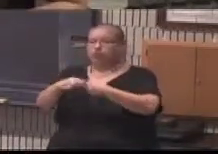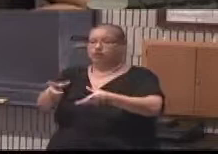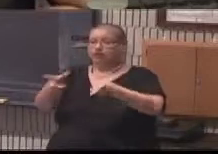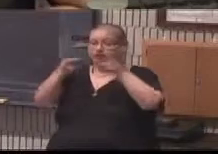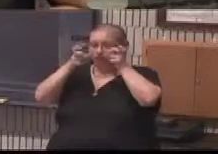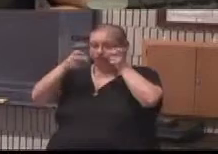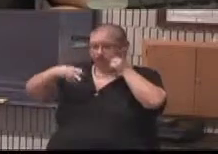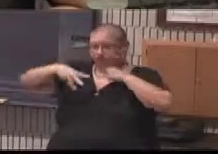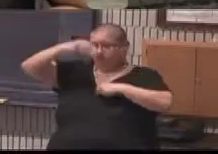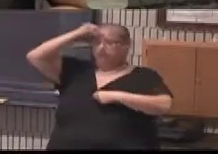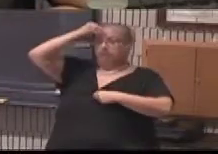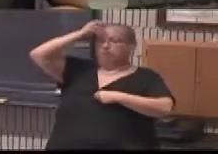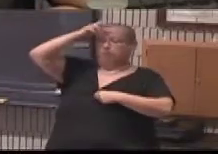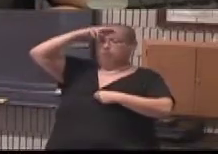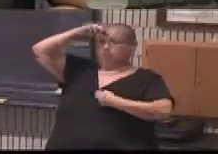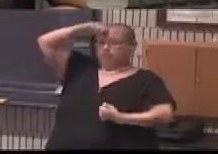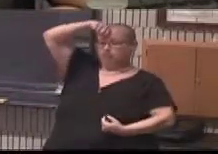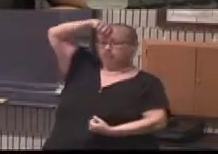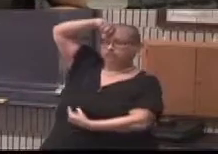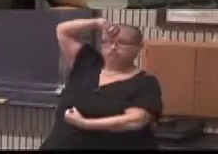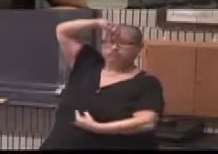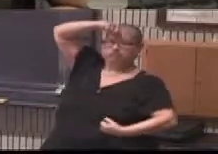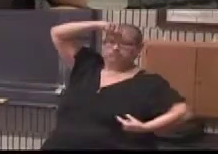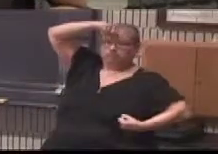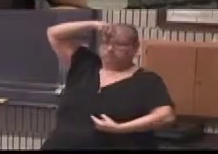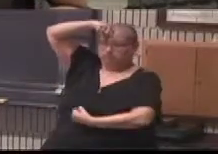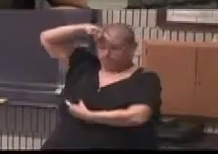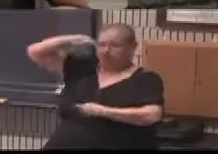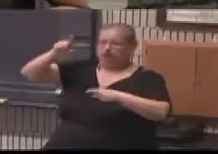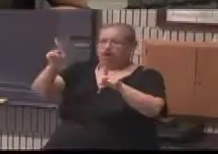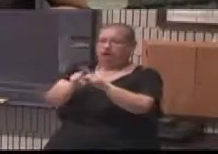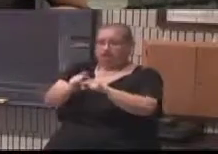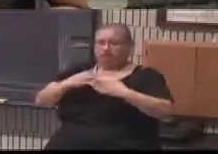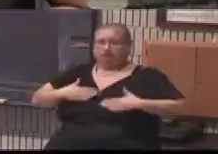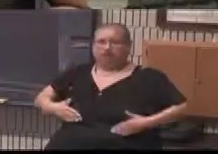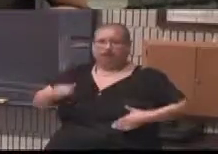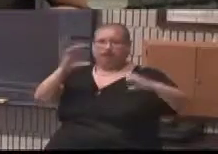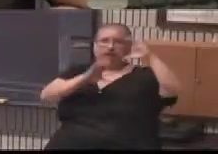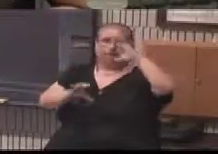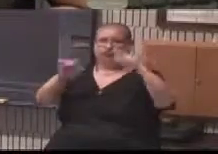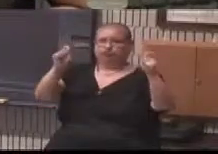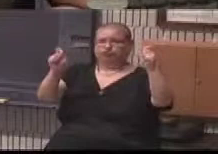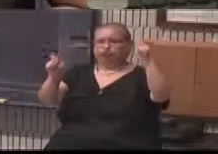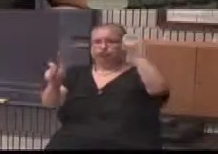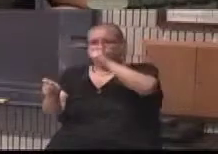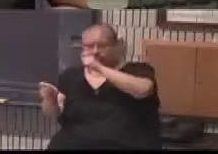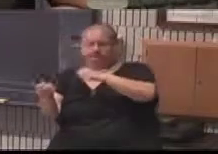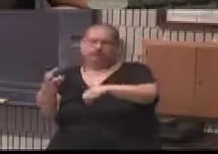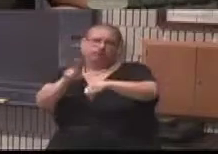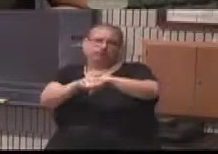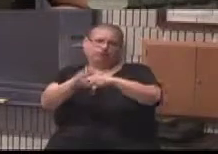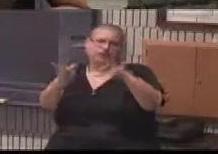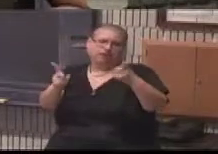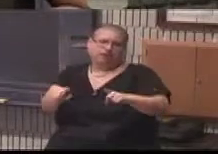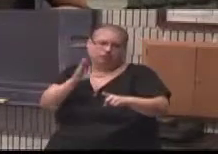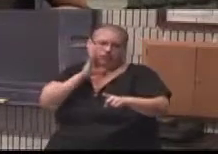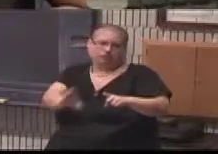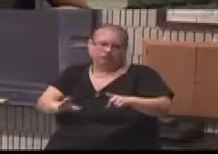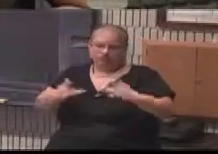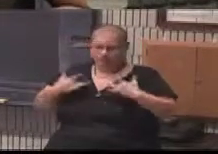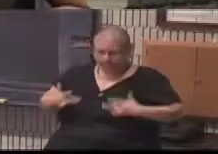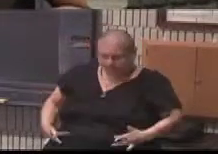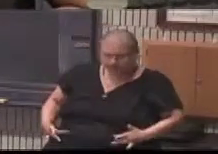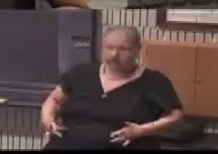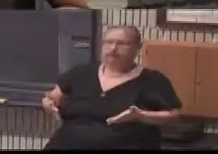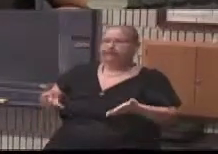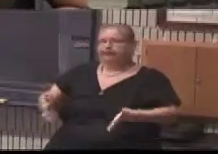body, so it's also very physical. It's very real that as your body chemistry is changing, that depression and anxiety are